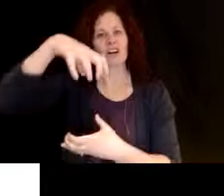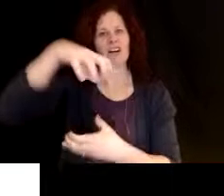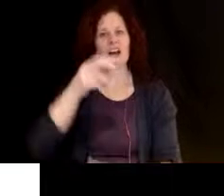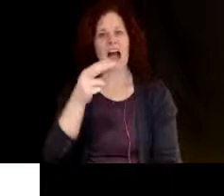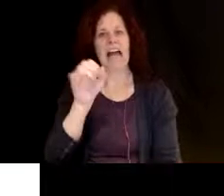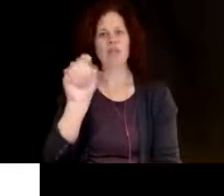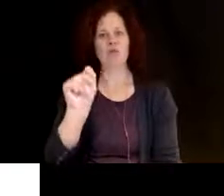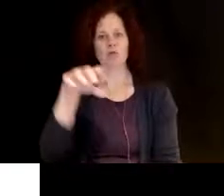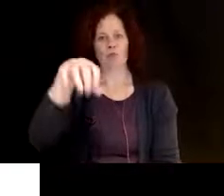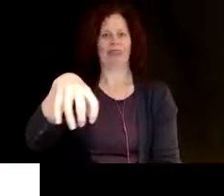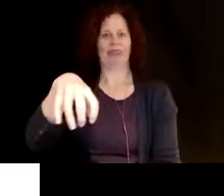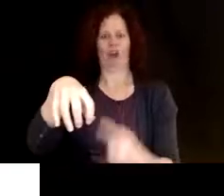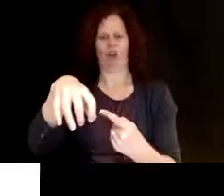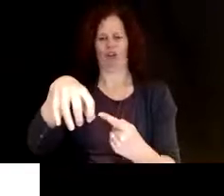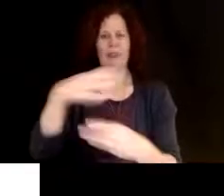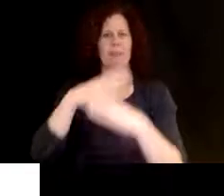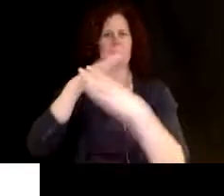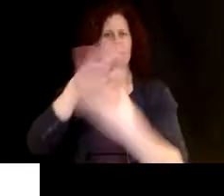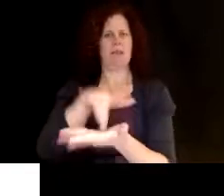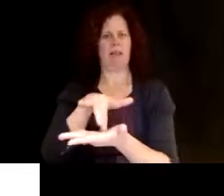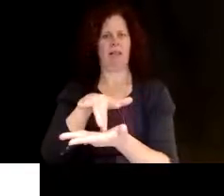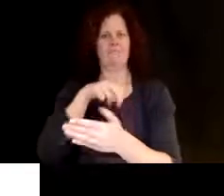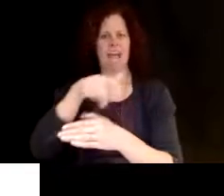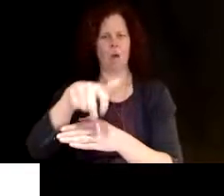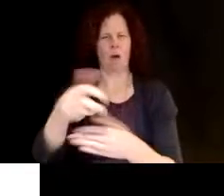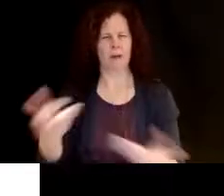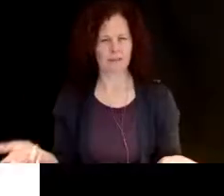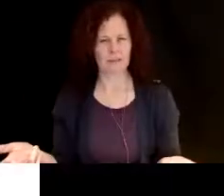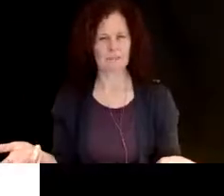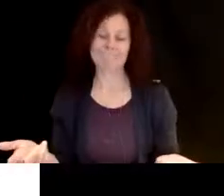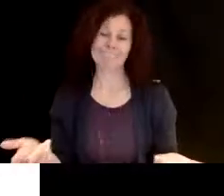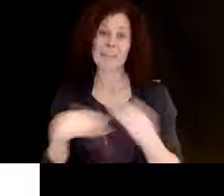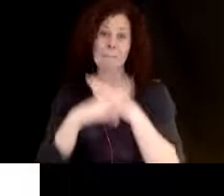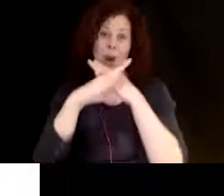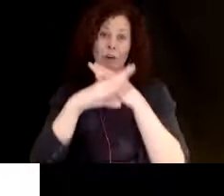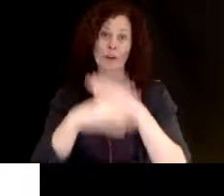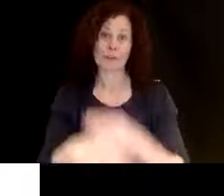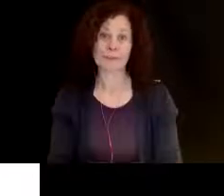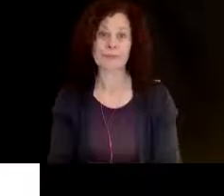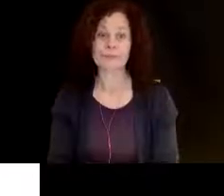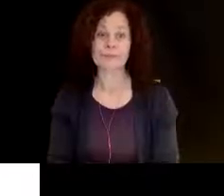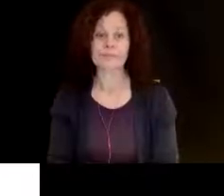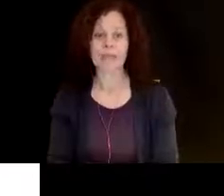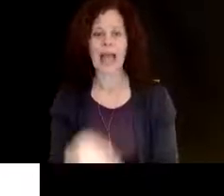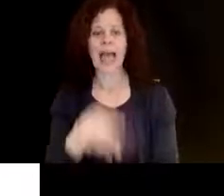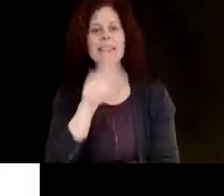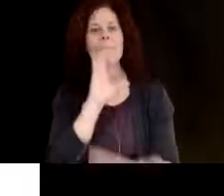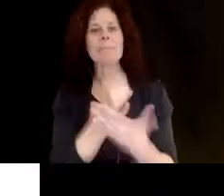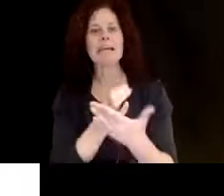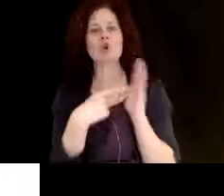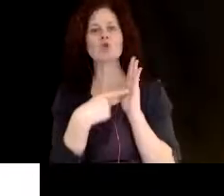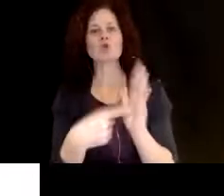an obstacle to accessibility. This image also shows the frequent problem of pedestrians